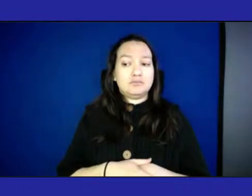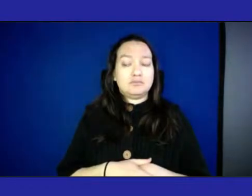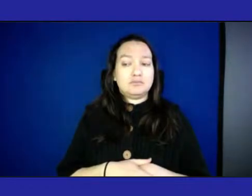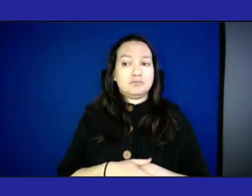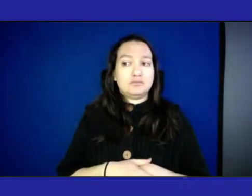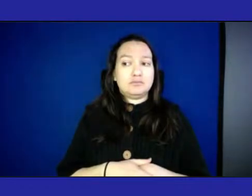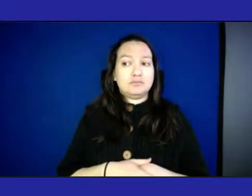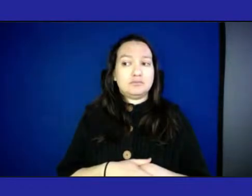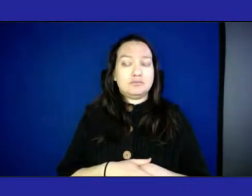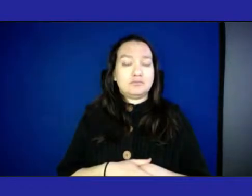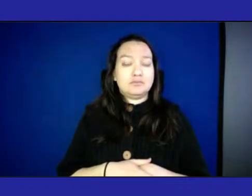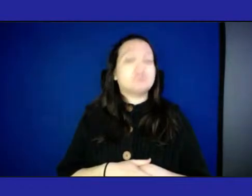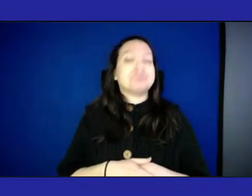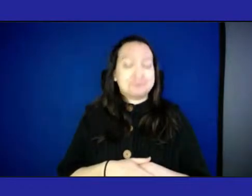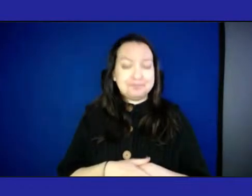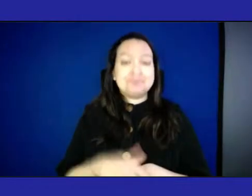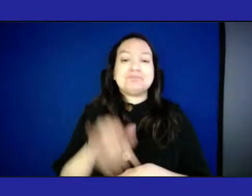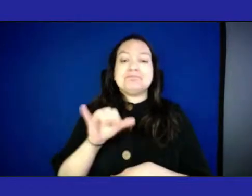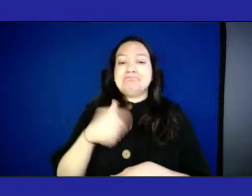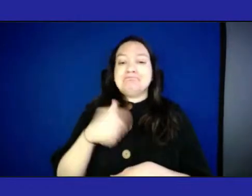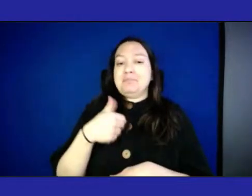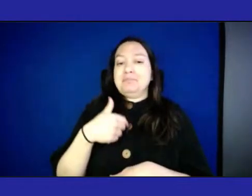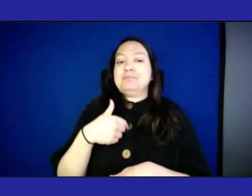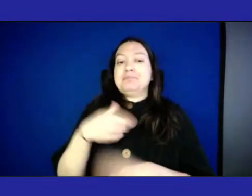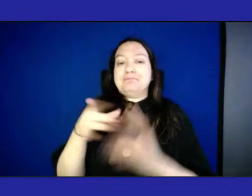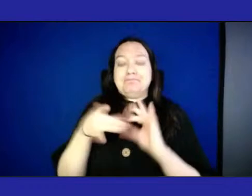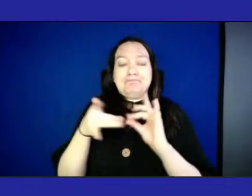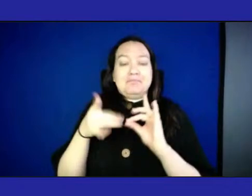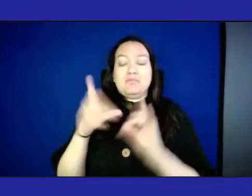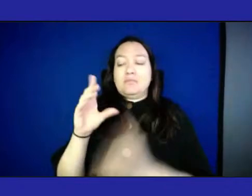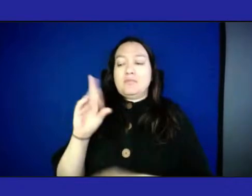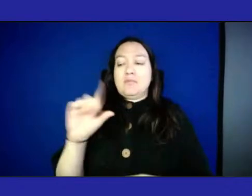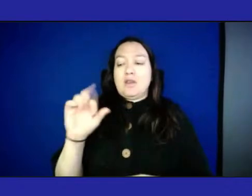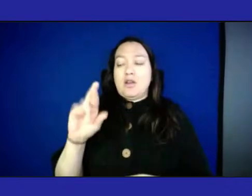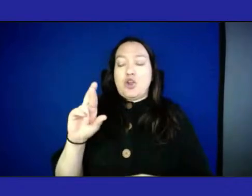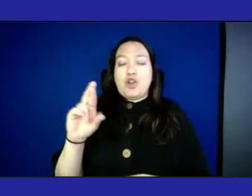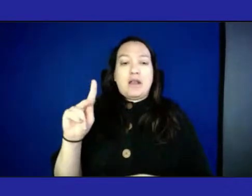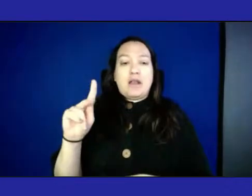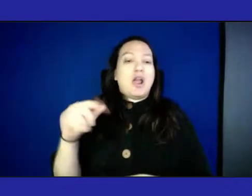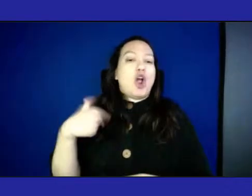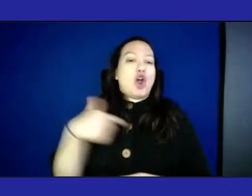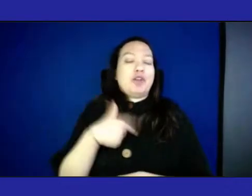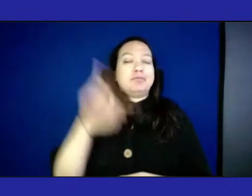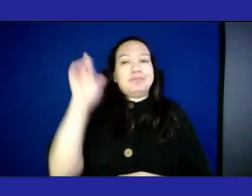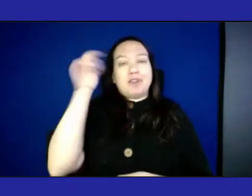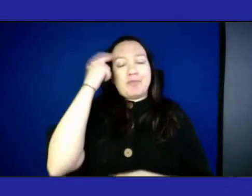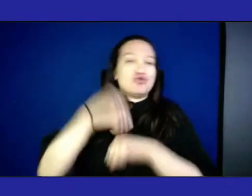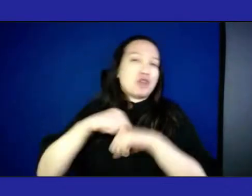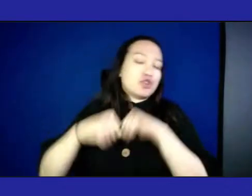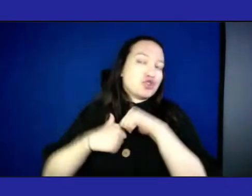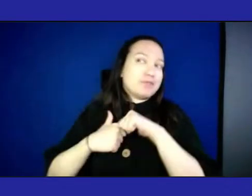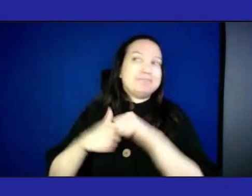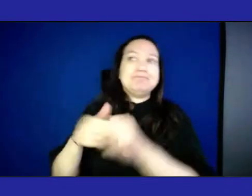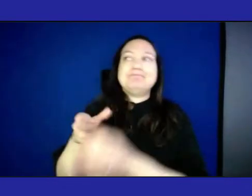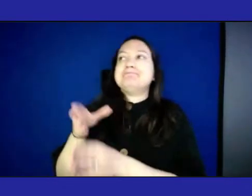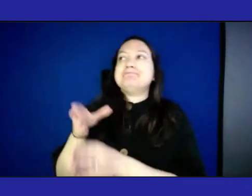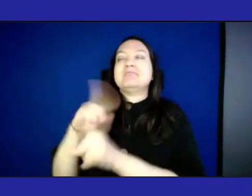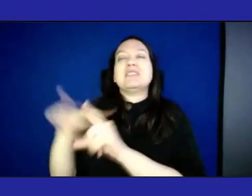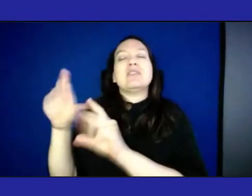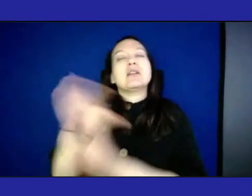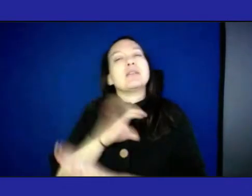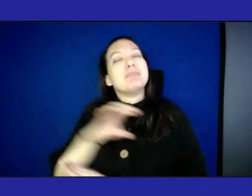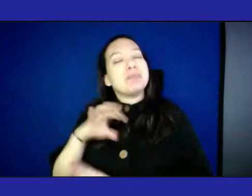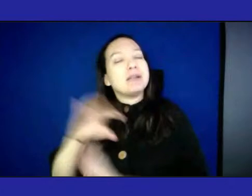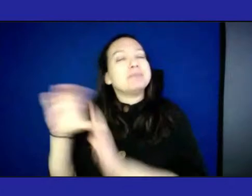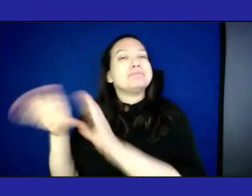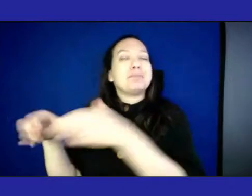Oh, I also put in, Dr. Calamia, our governance structures that we have. So all of our different governance committees, I will highlight